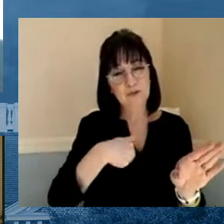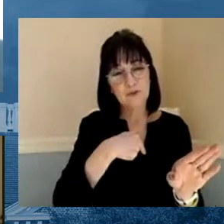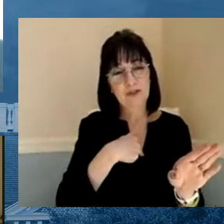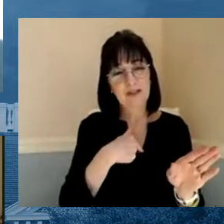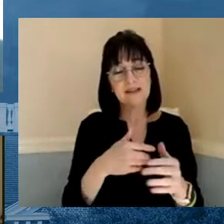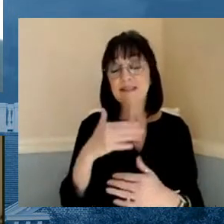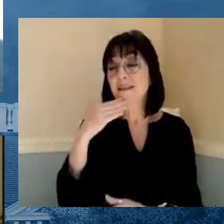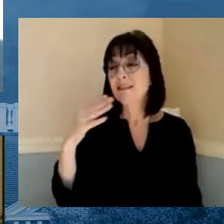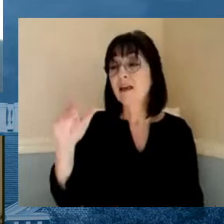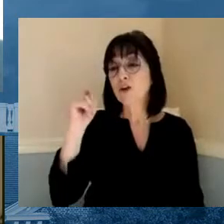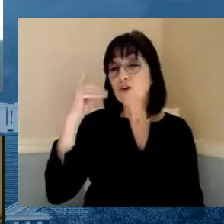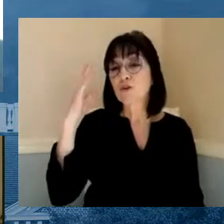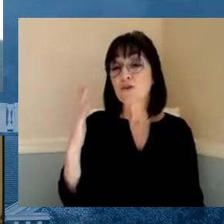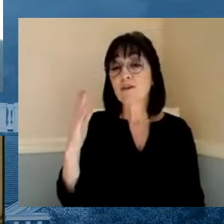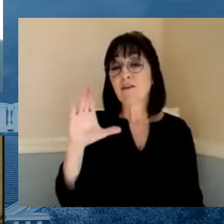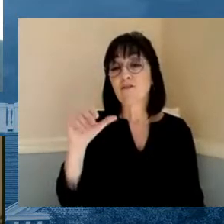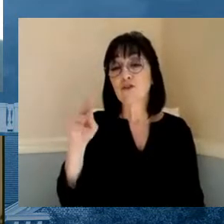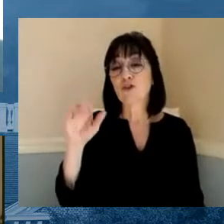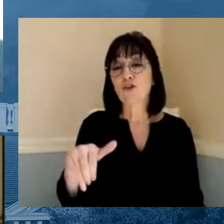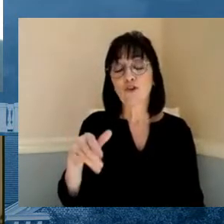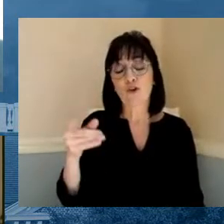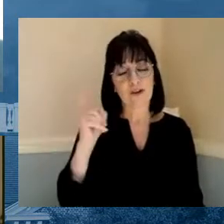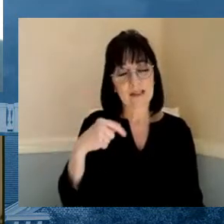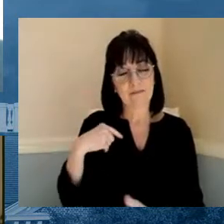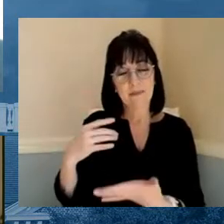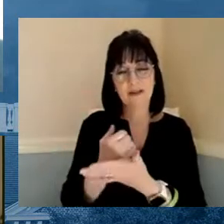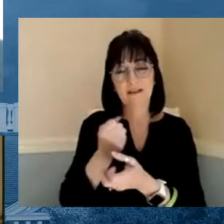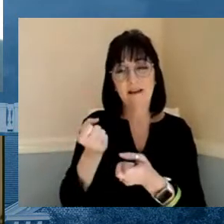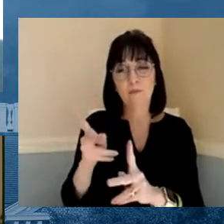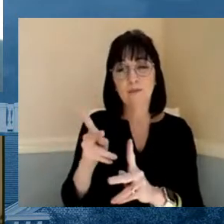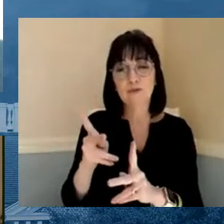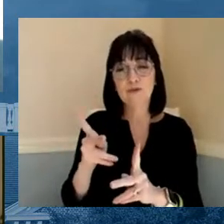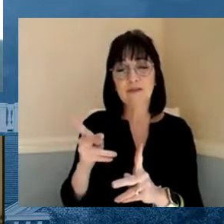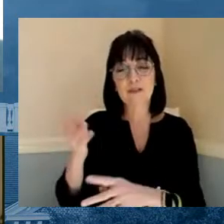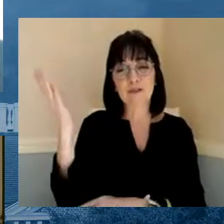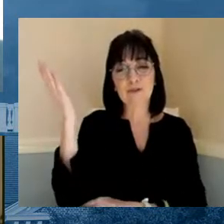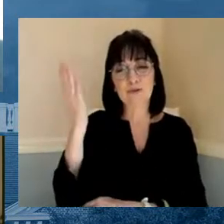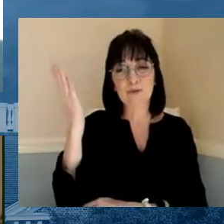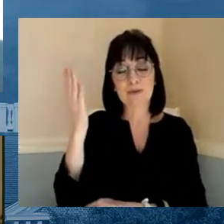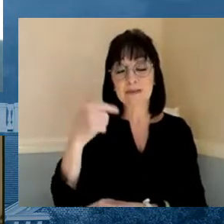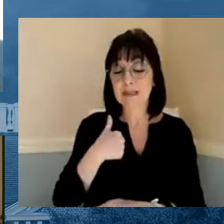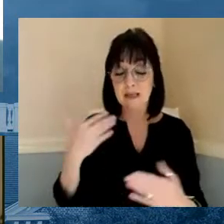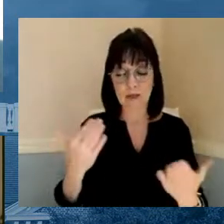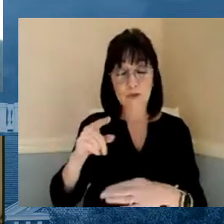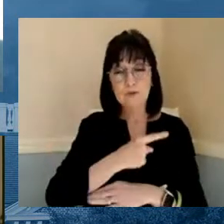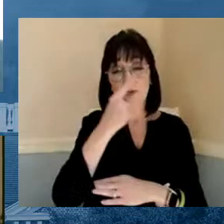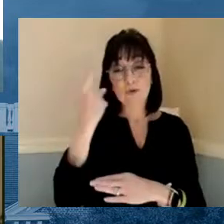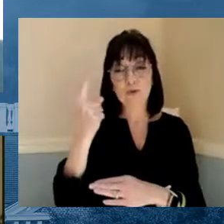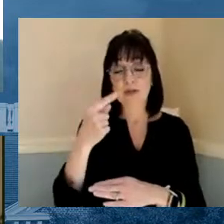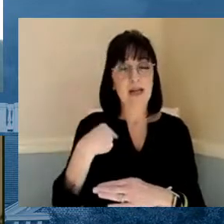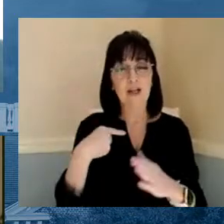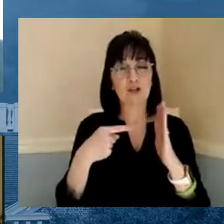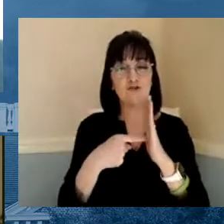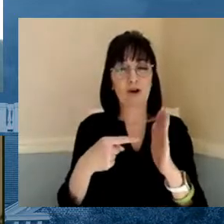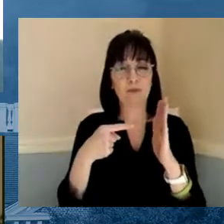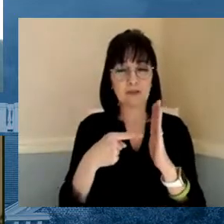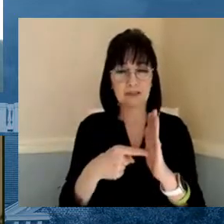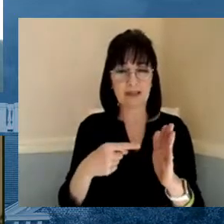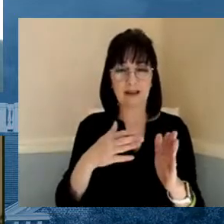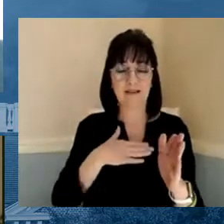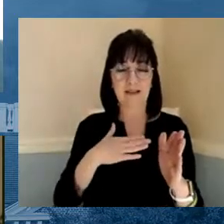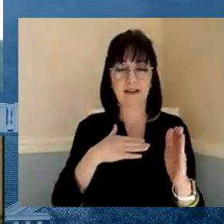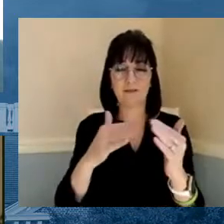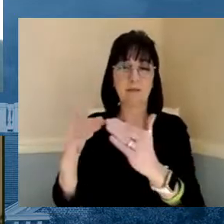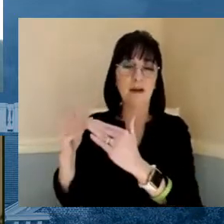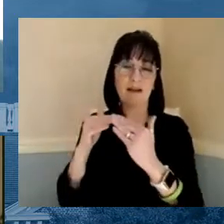Carney, for this opportunity to speak. Today, I come as a representative of my colleagues here at the Swank Autism